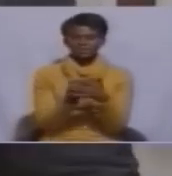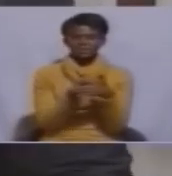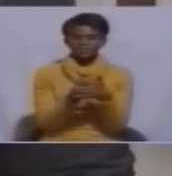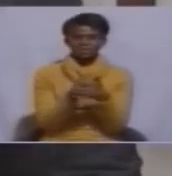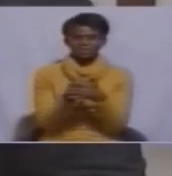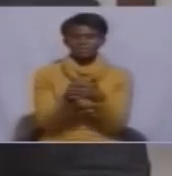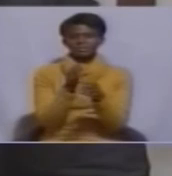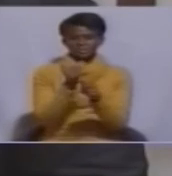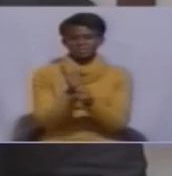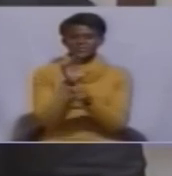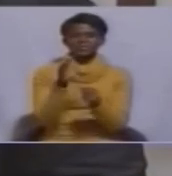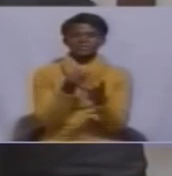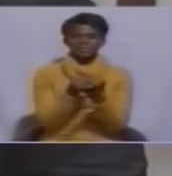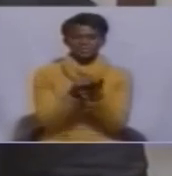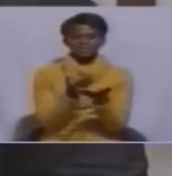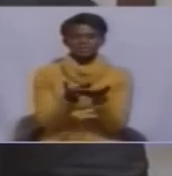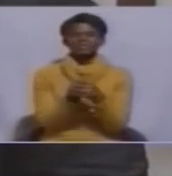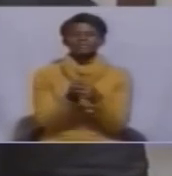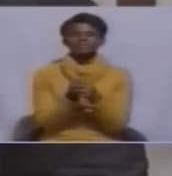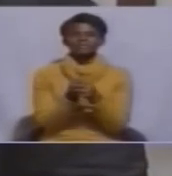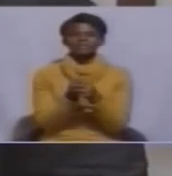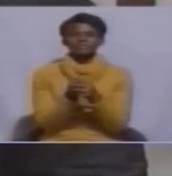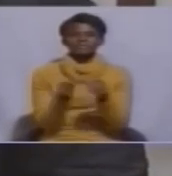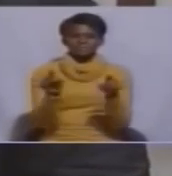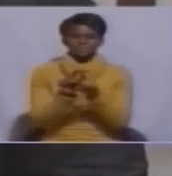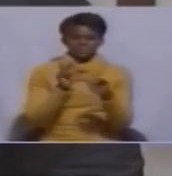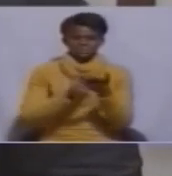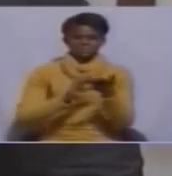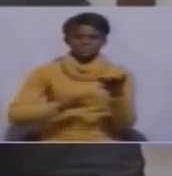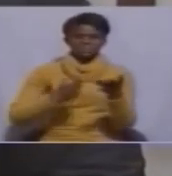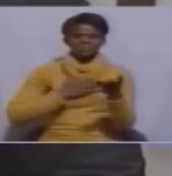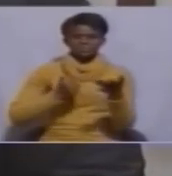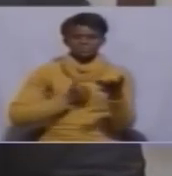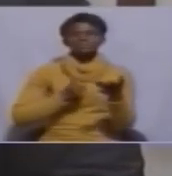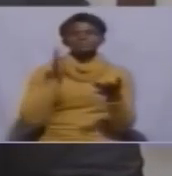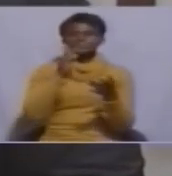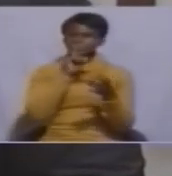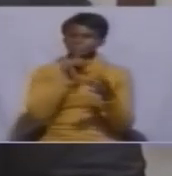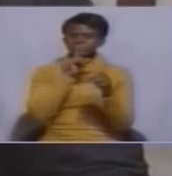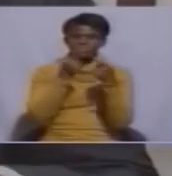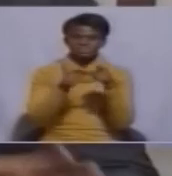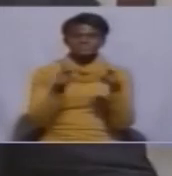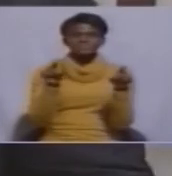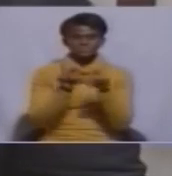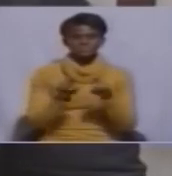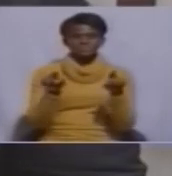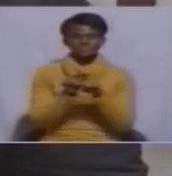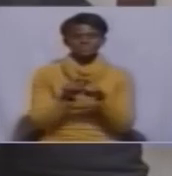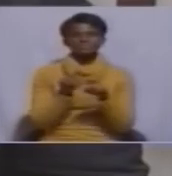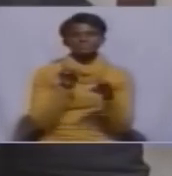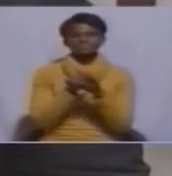they get their money and so on and so forth. So I believe that also will come into effect upon there be an act of